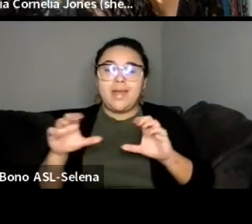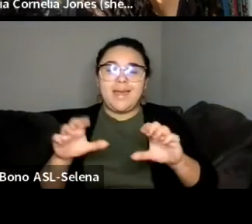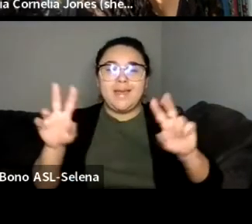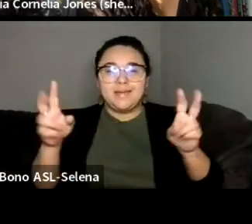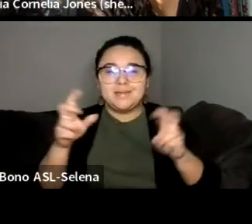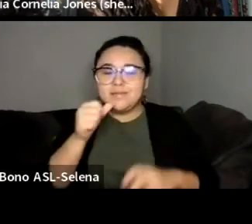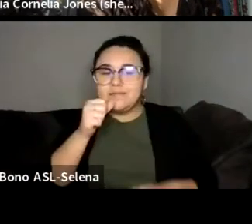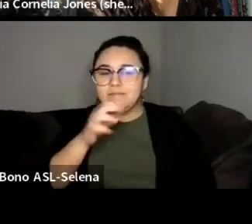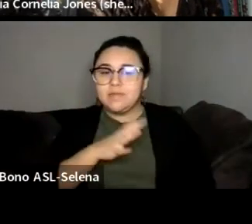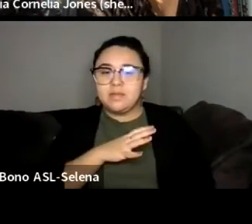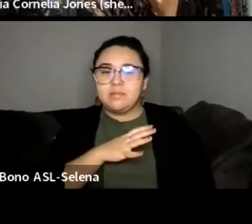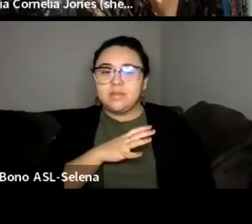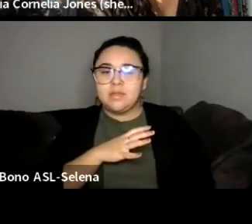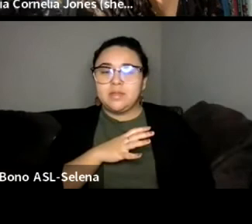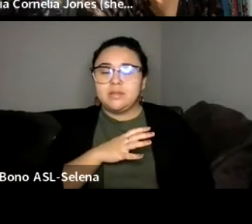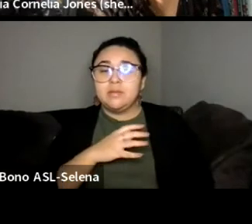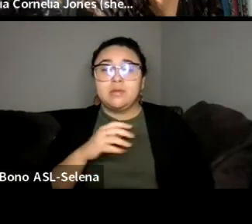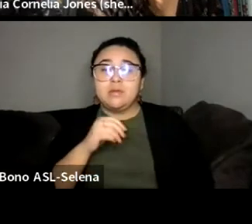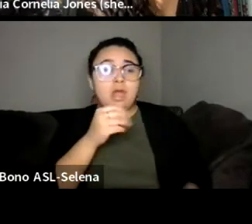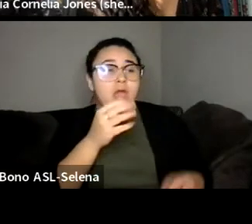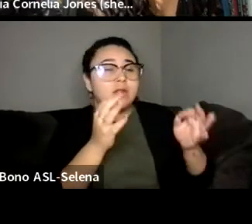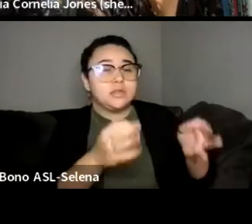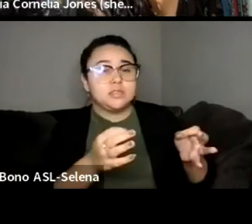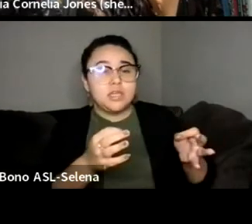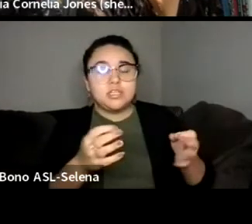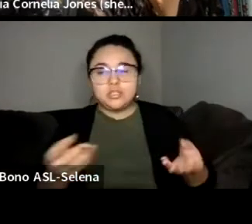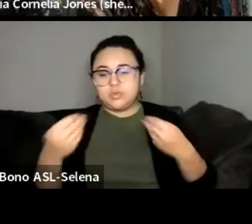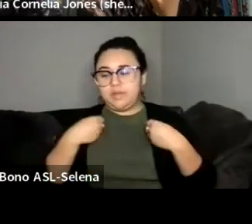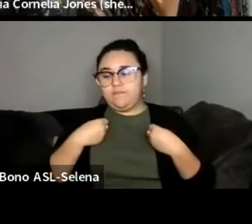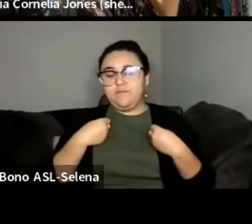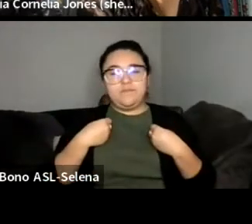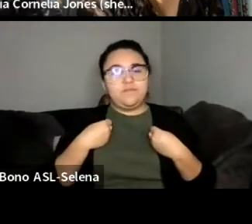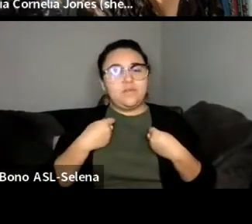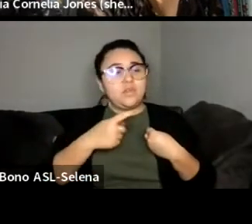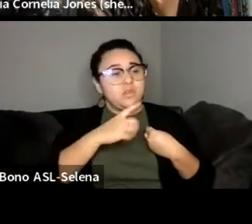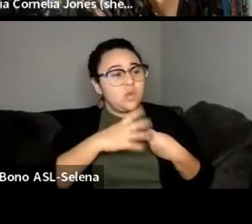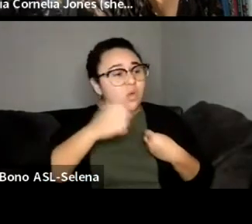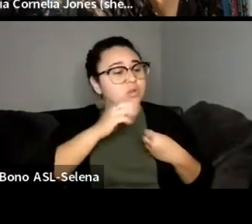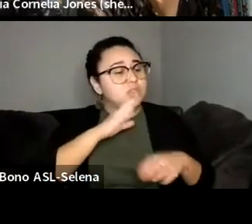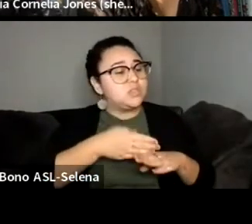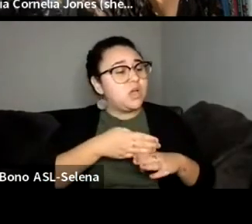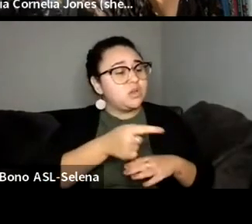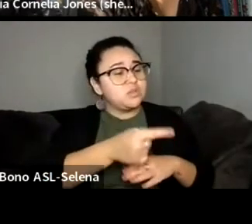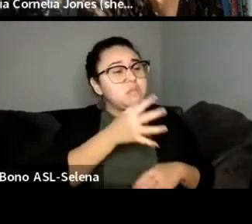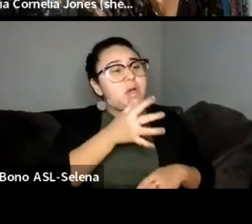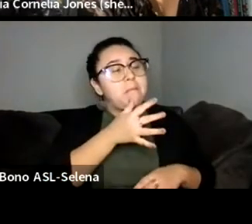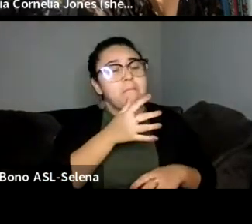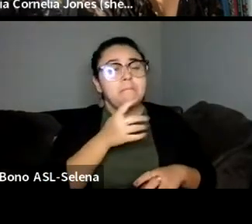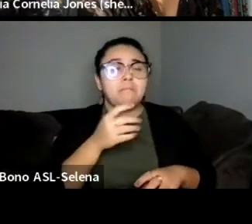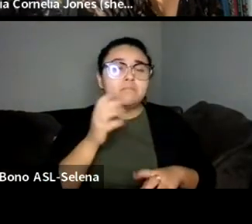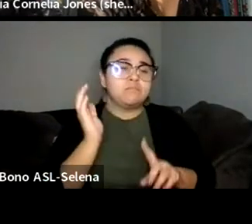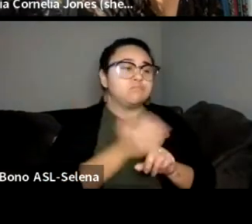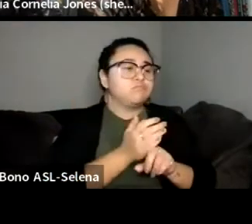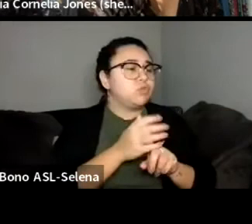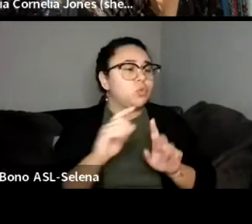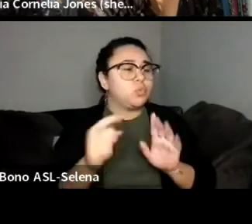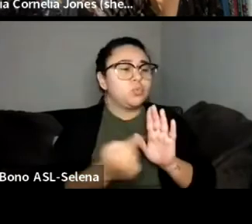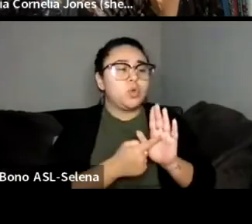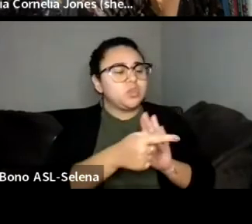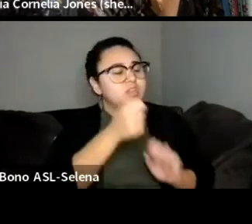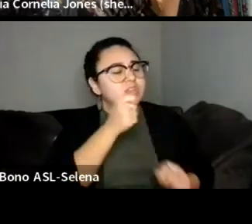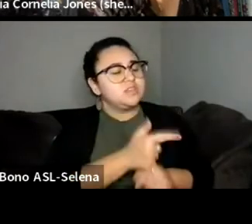like, oh, well, this is given to you. You're the oldest daughter. You're the, you know, you're the mom, you're the sister.